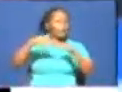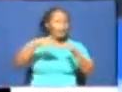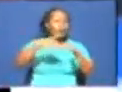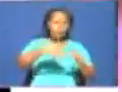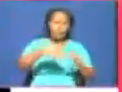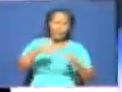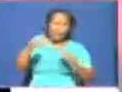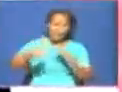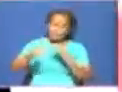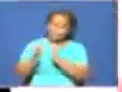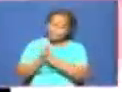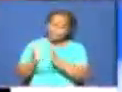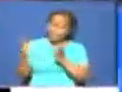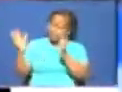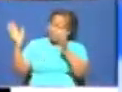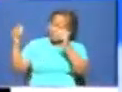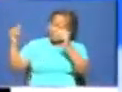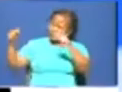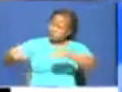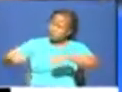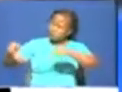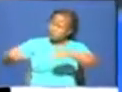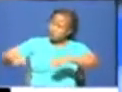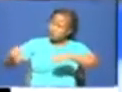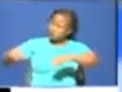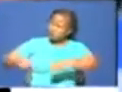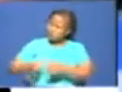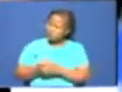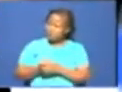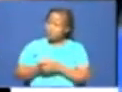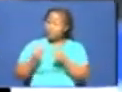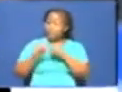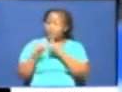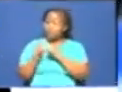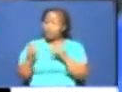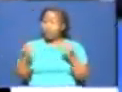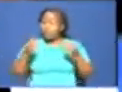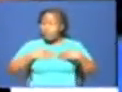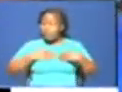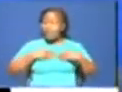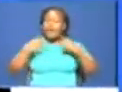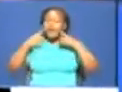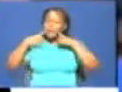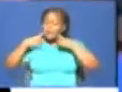Sherehe yetu ya leo. Kwa sasa mimi nataka kutangaza,